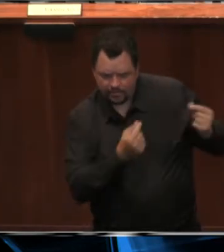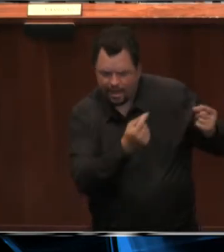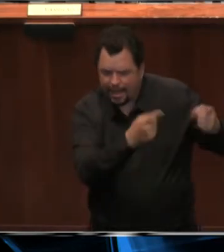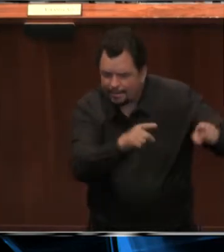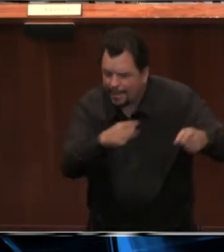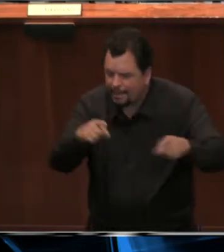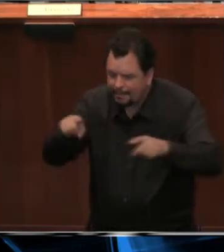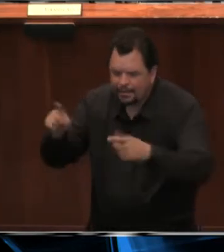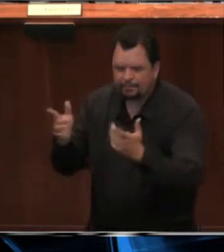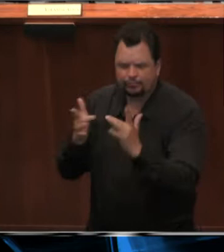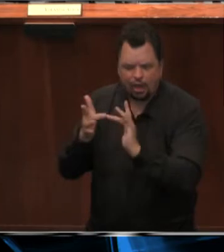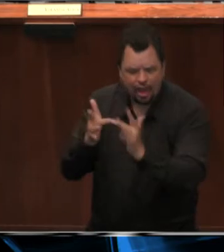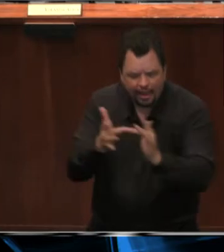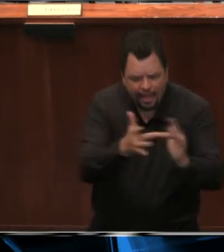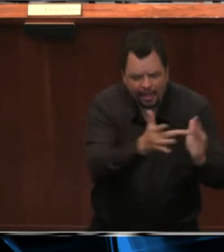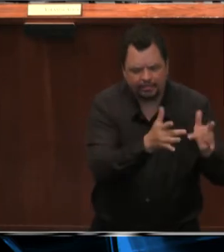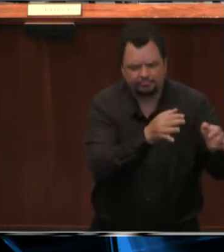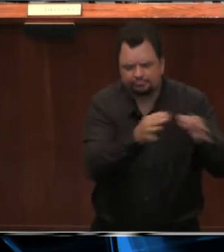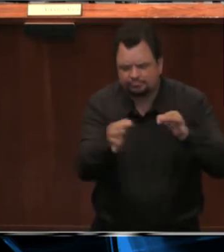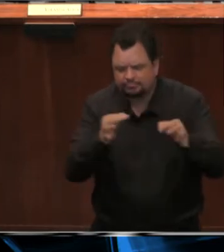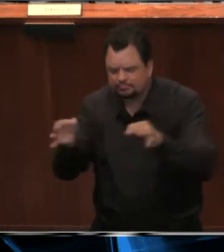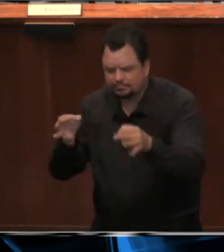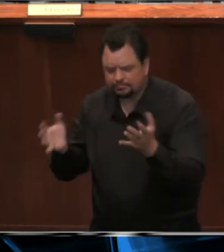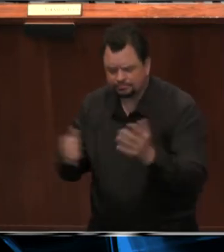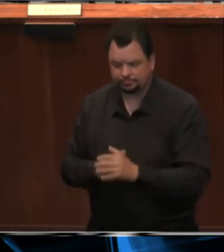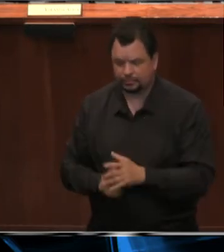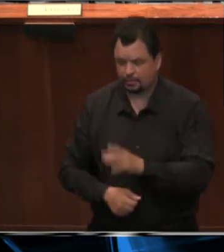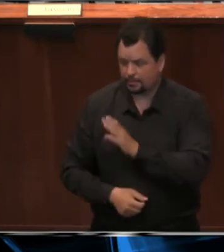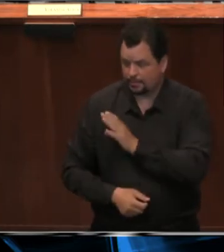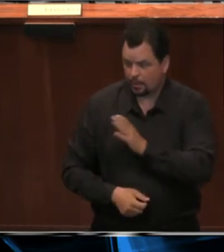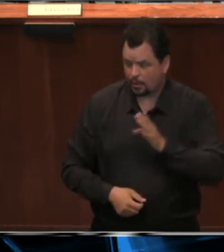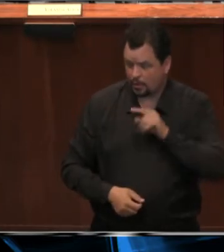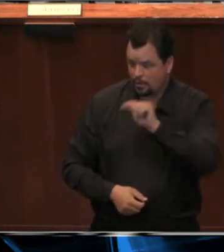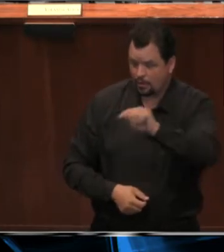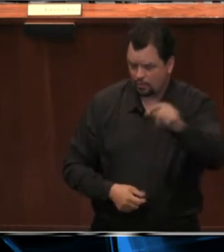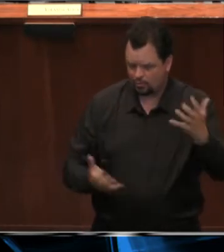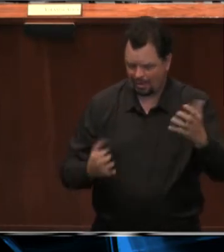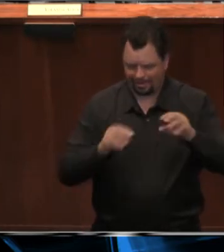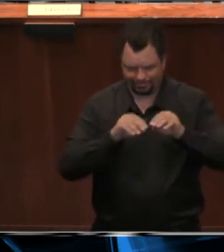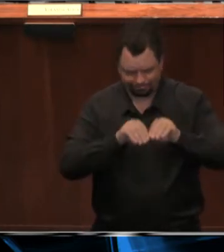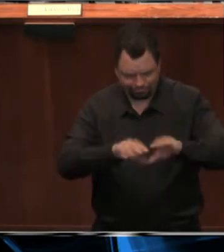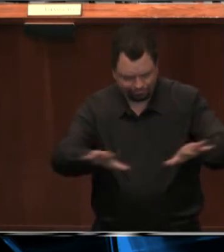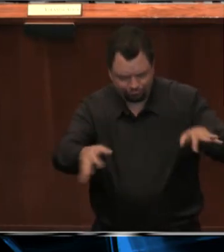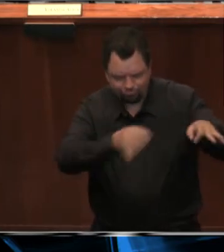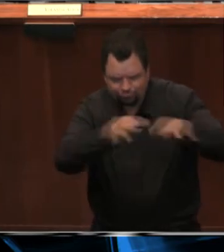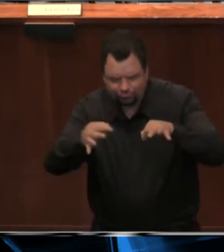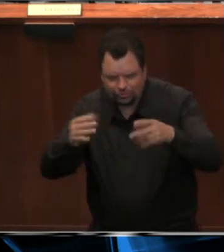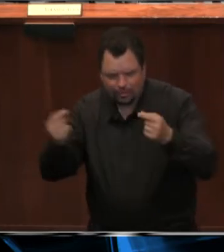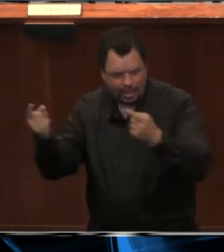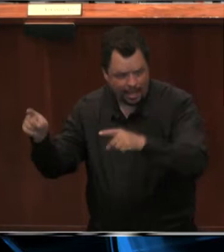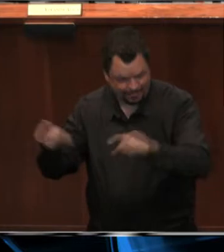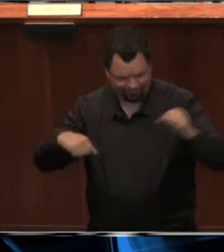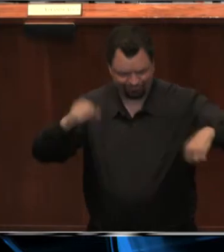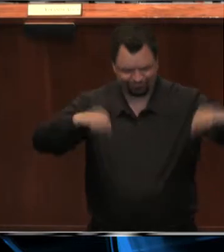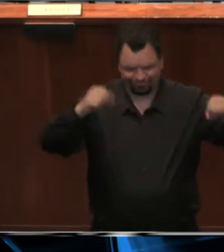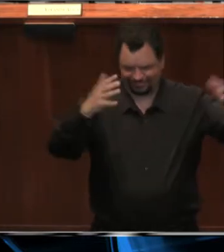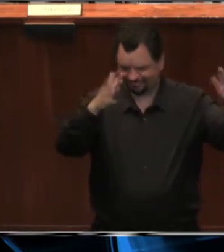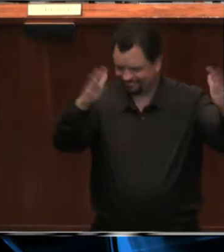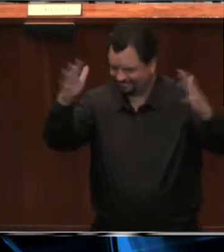The instructions for the board members have been sent out in the packet, and we're using